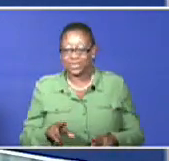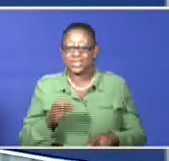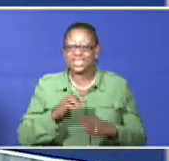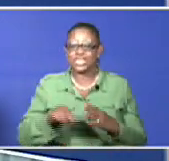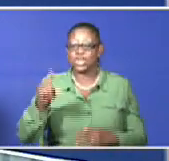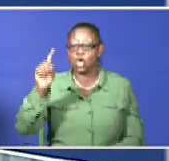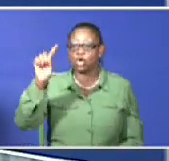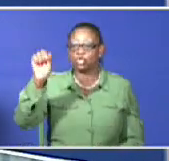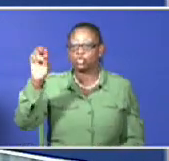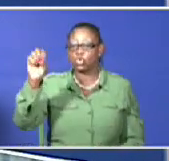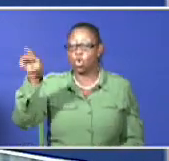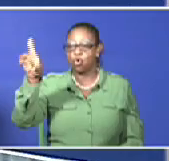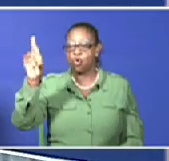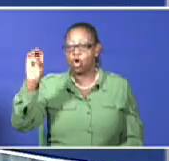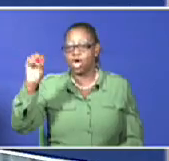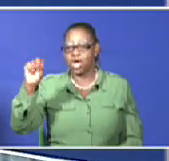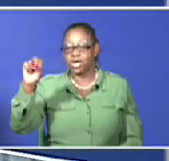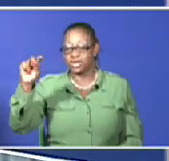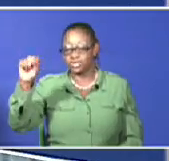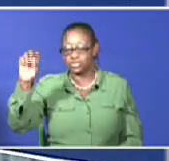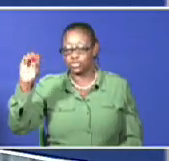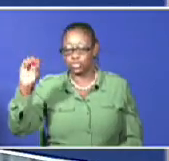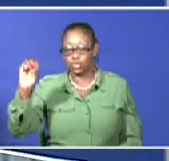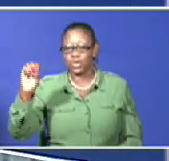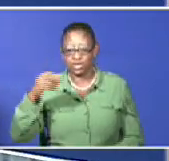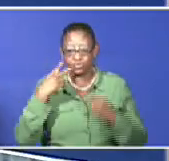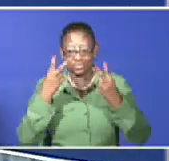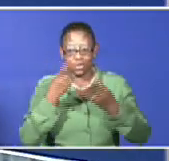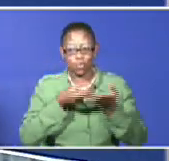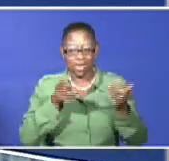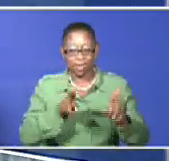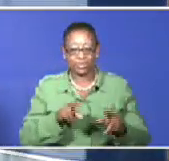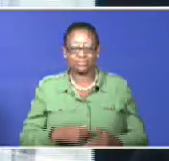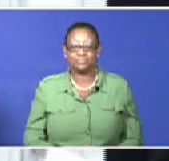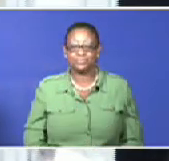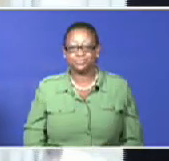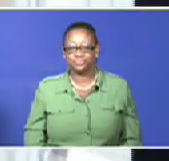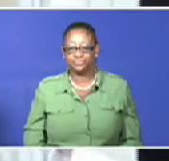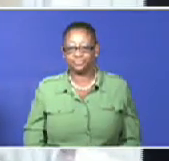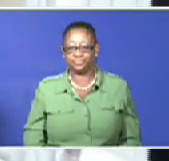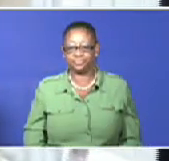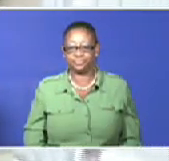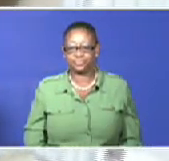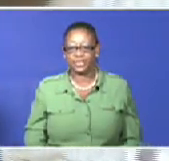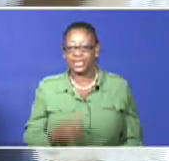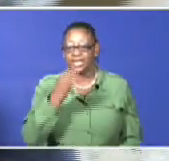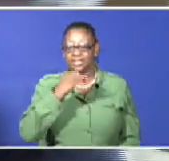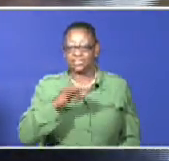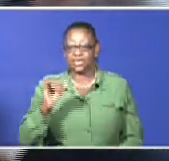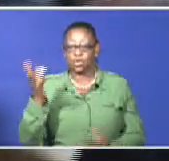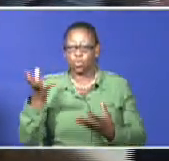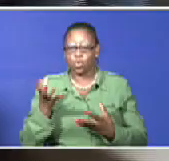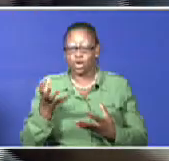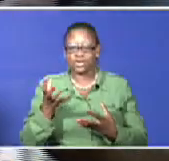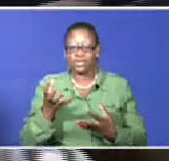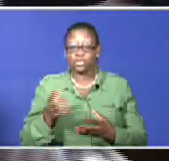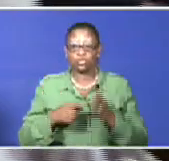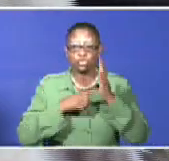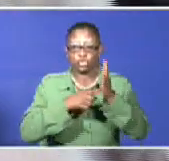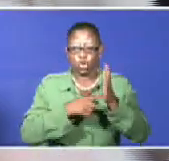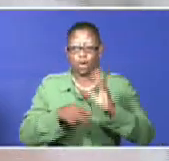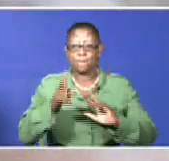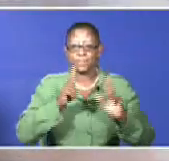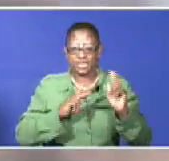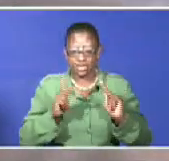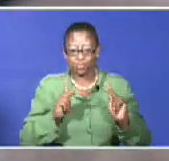Toronto. Arladon Davis was there and has the highlights in this report. Their mission to promote the best the Bahamas has to offer